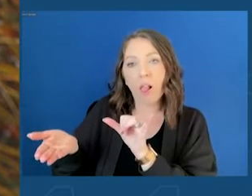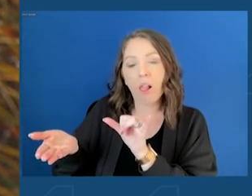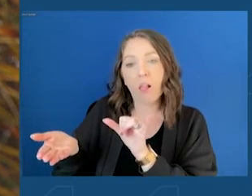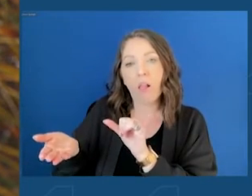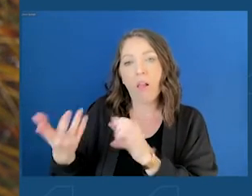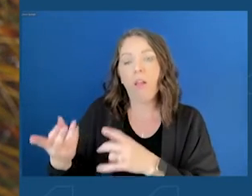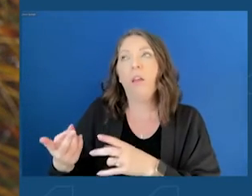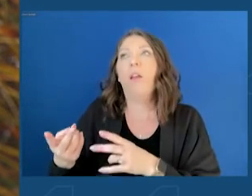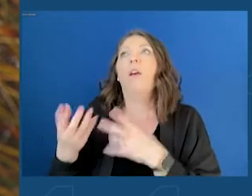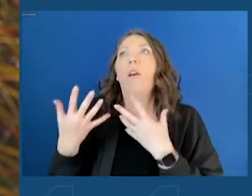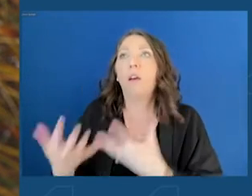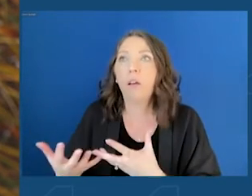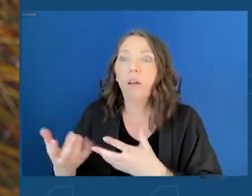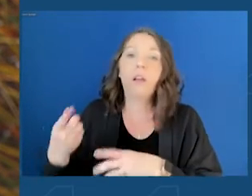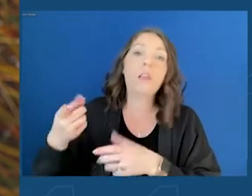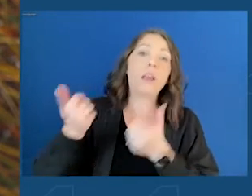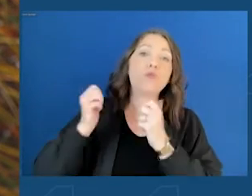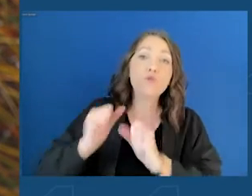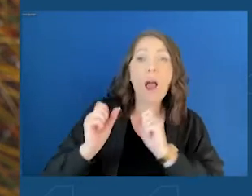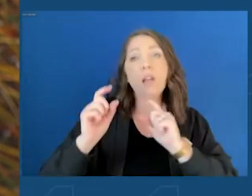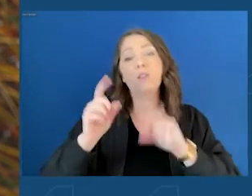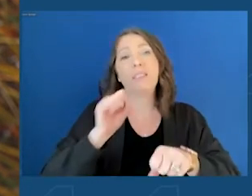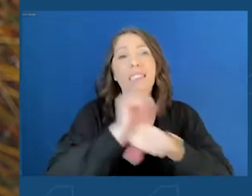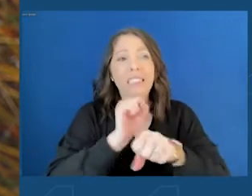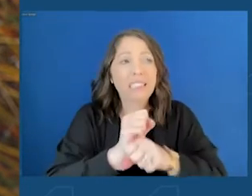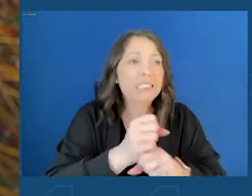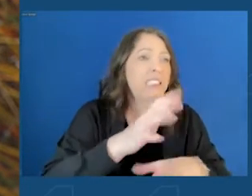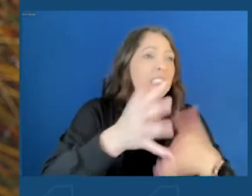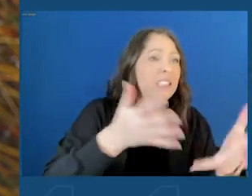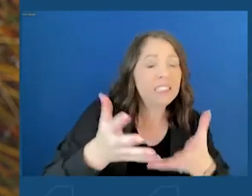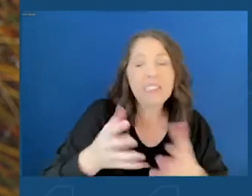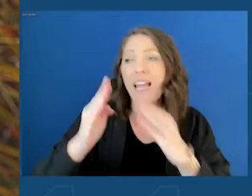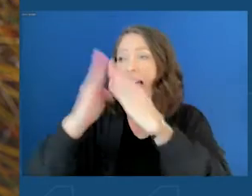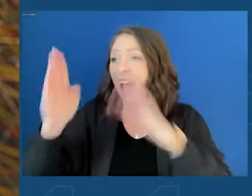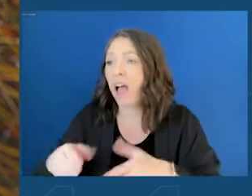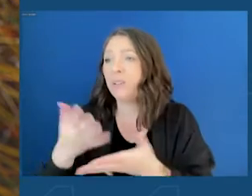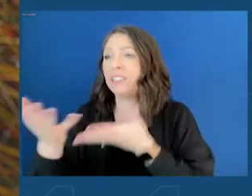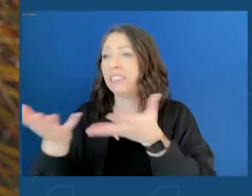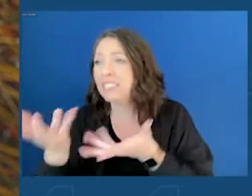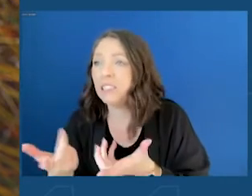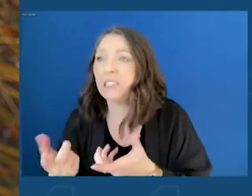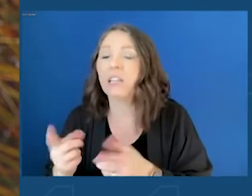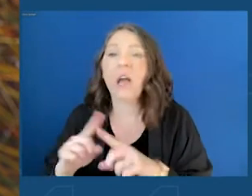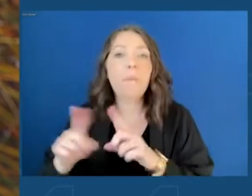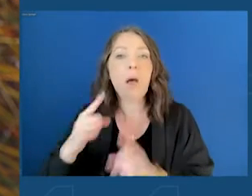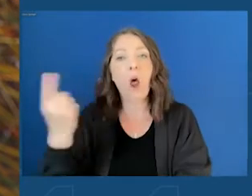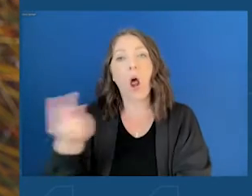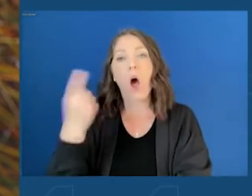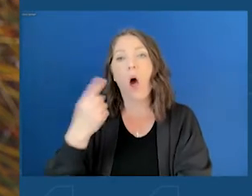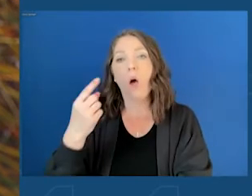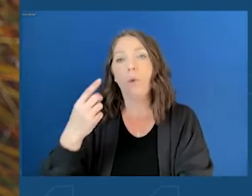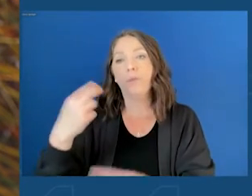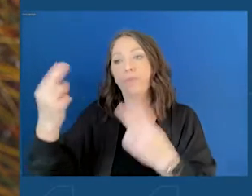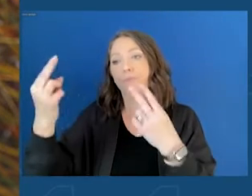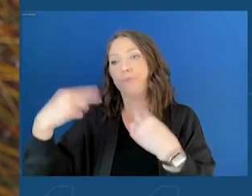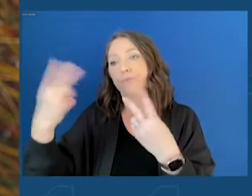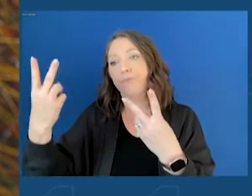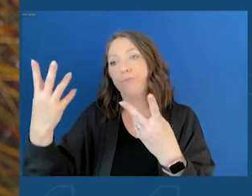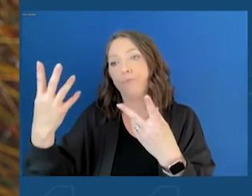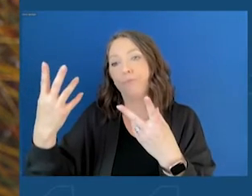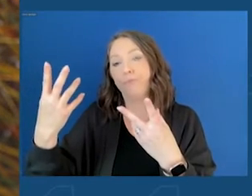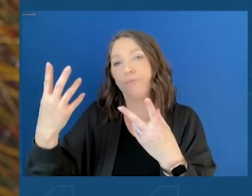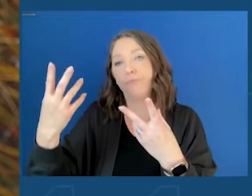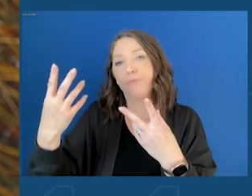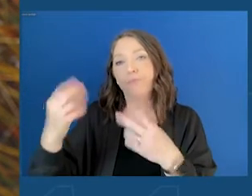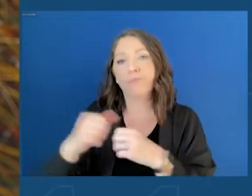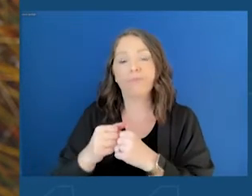return home, they have tried to get a job, to get housing, but they are repeatedly reminded that their worst moment will forever haunt